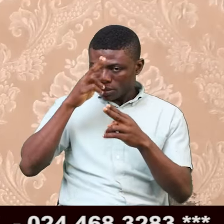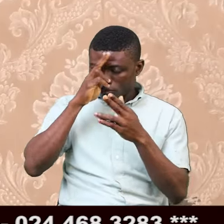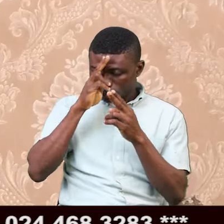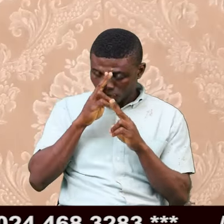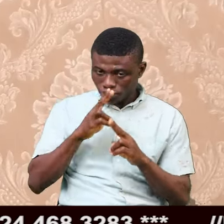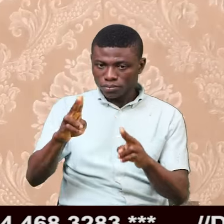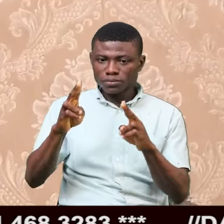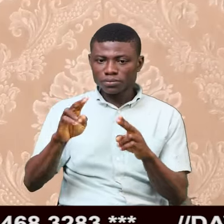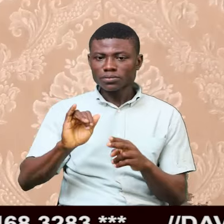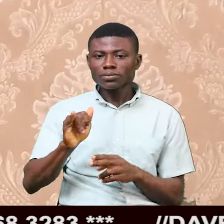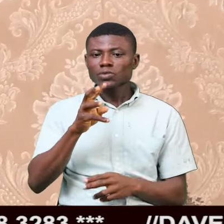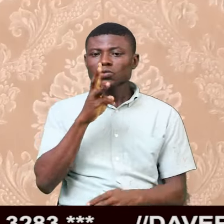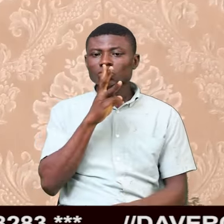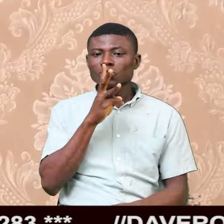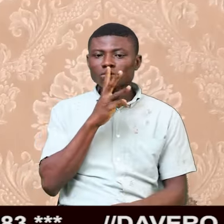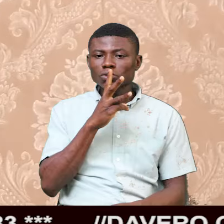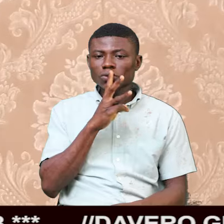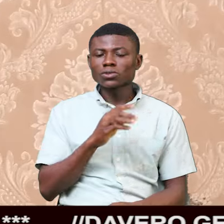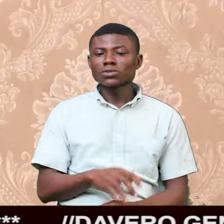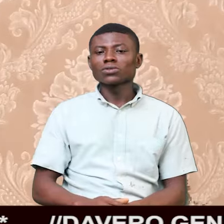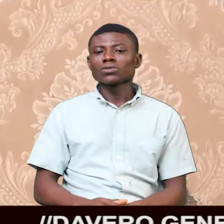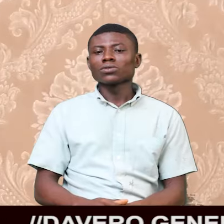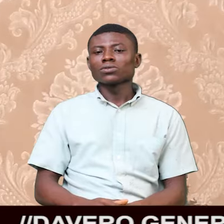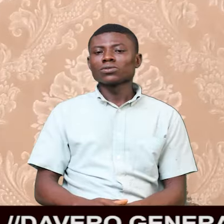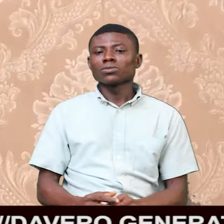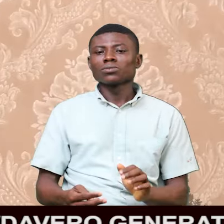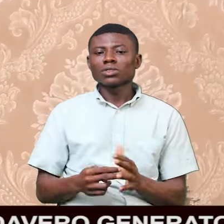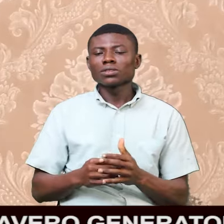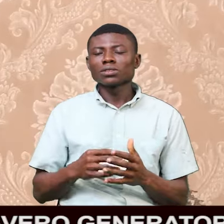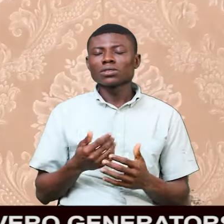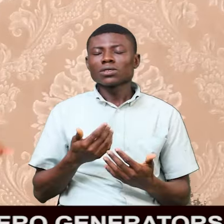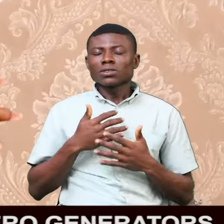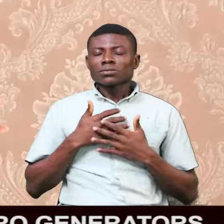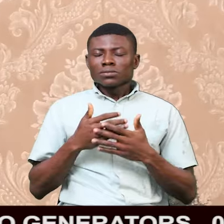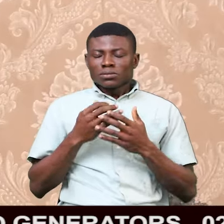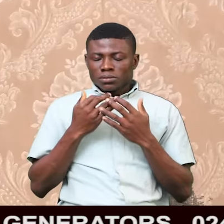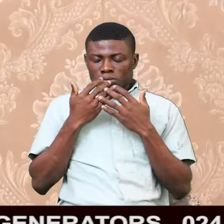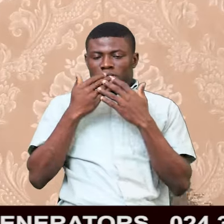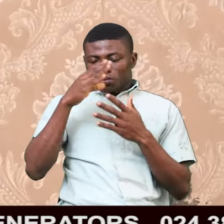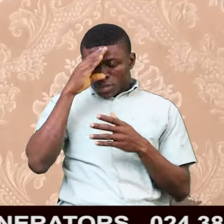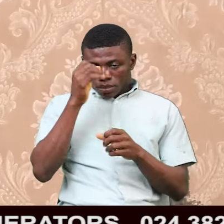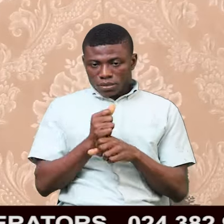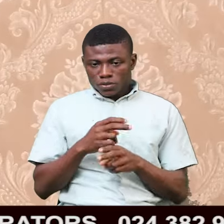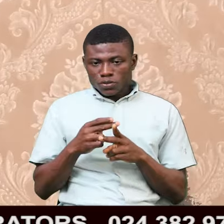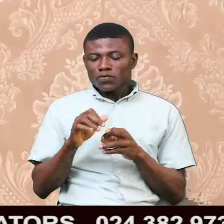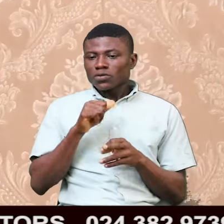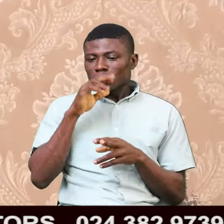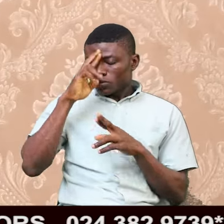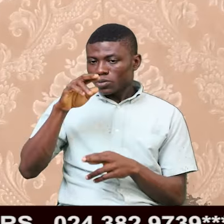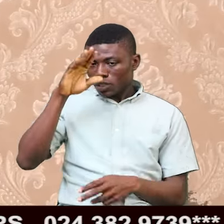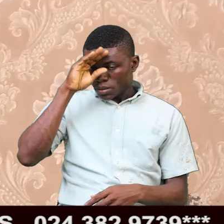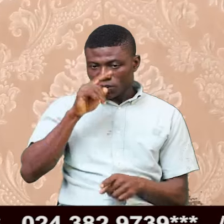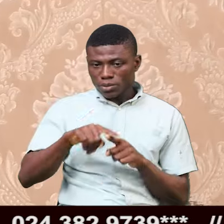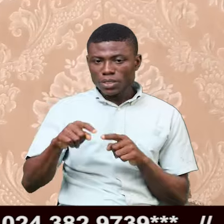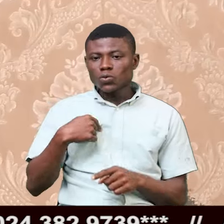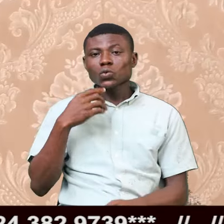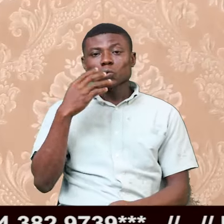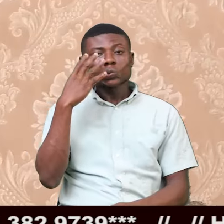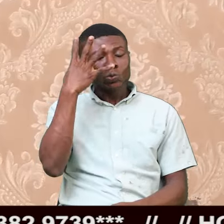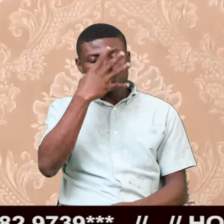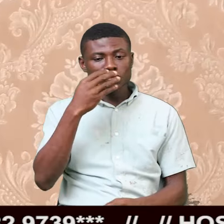like water a man thrives on. I said the oxygen I'm living on. Until I bear my respect, now who am I saying